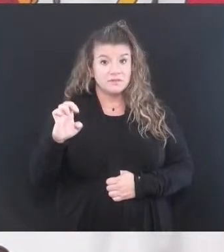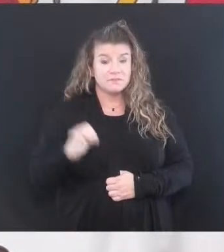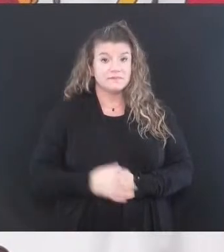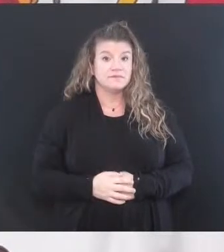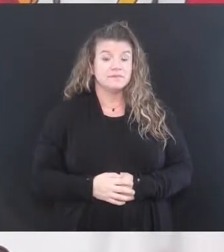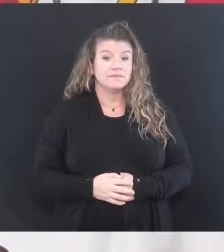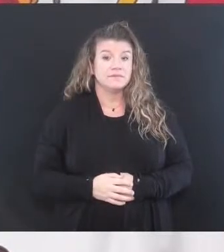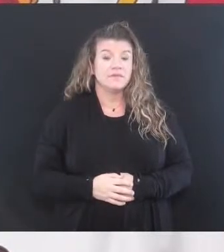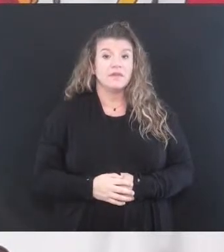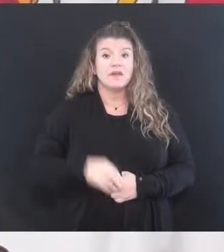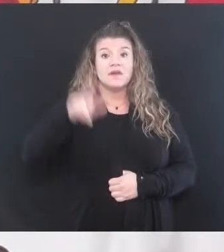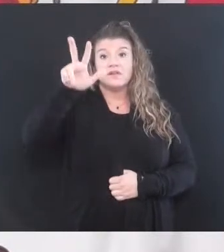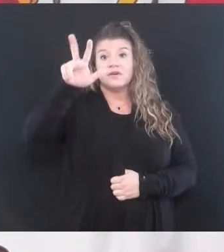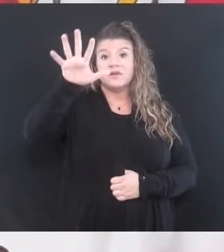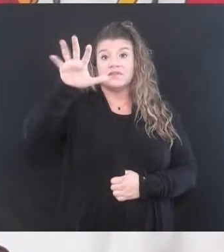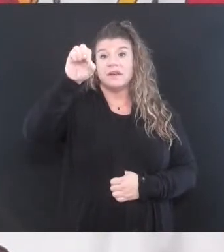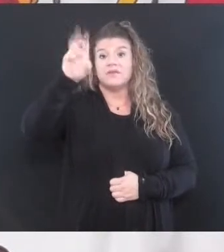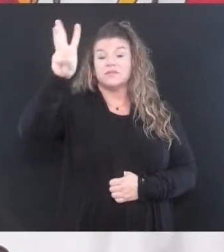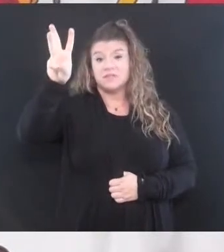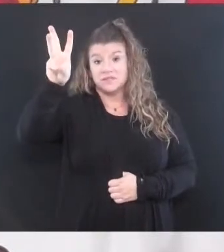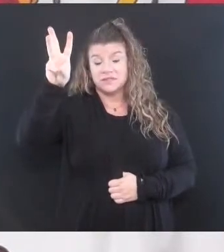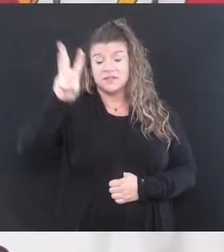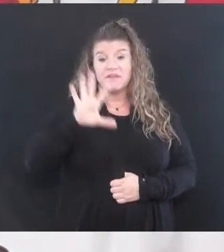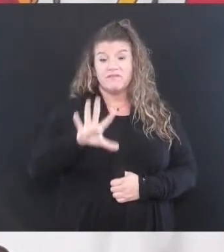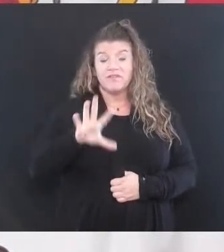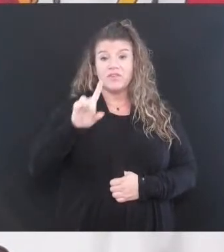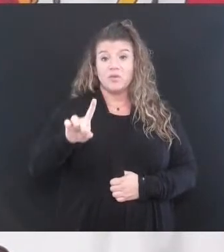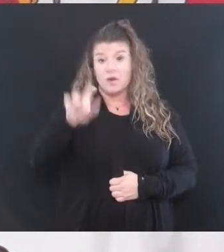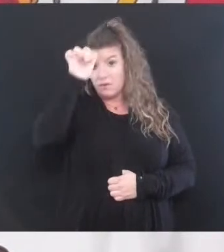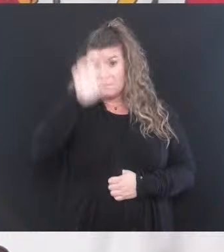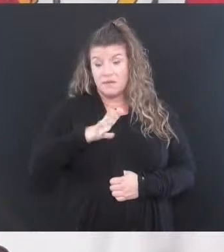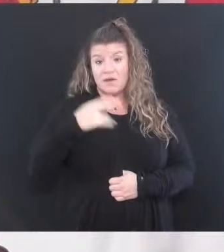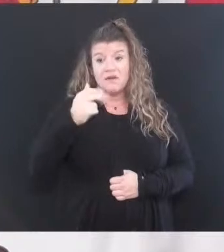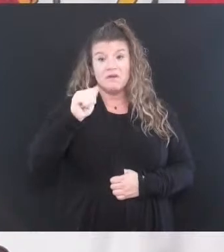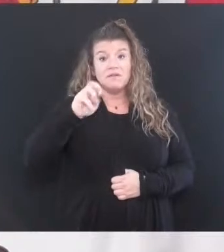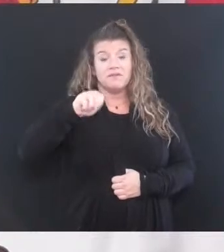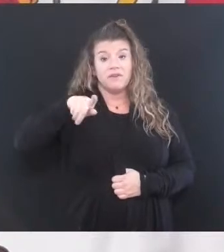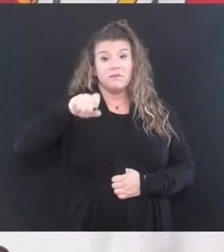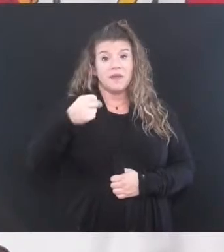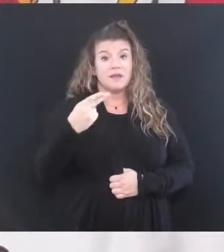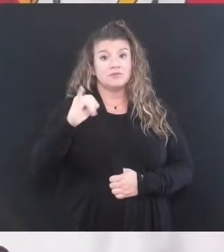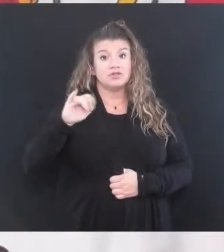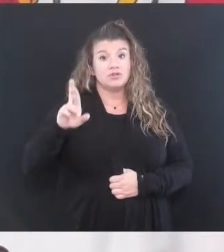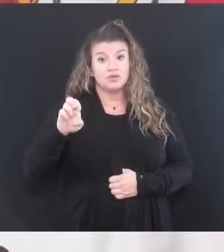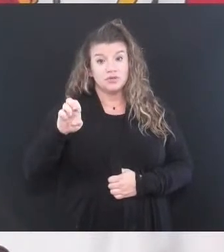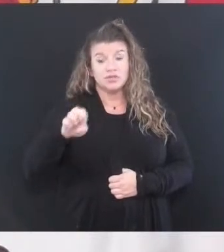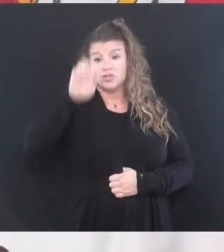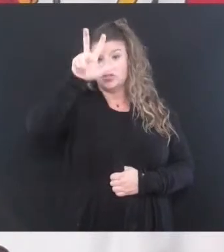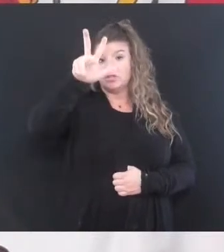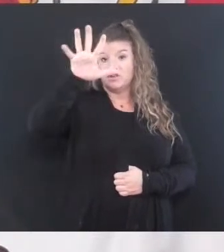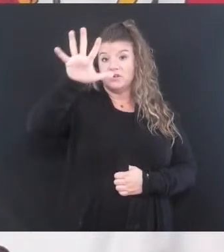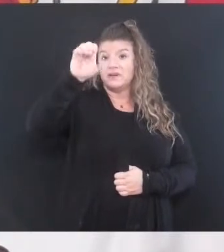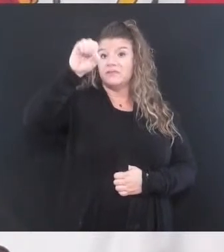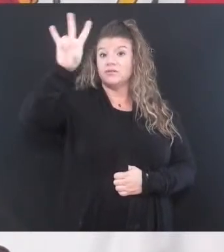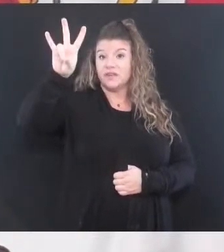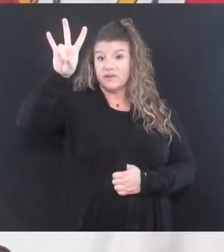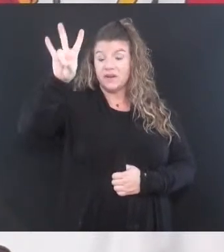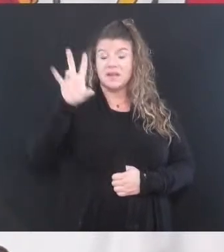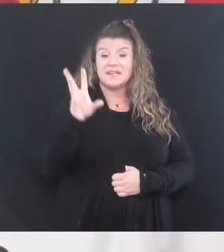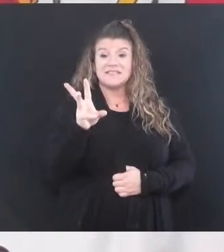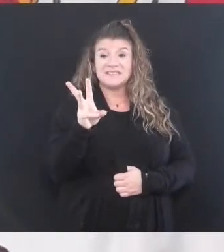The 3,506th death, a 51-year-old male from Hampshire County. The 3,507th death